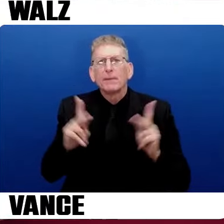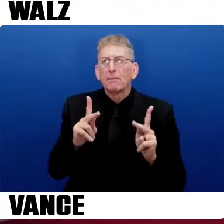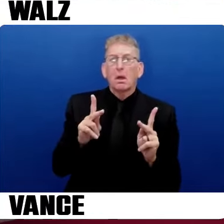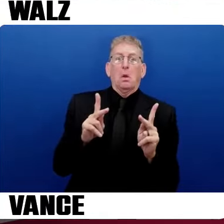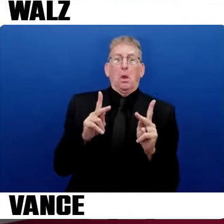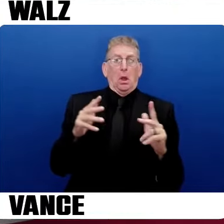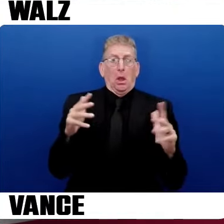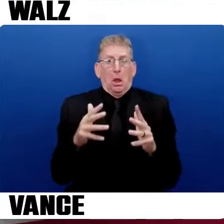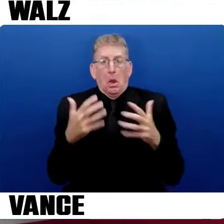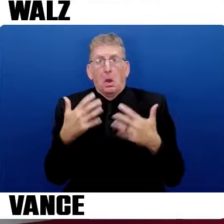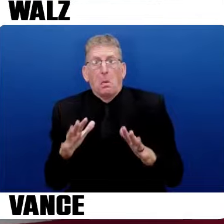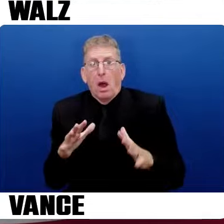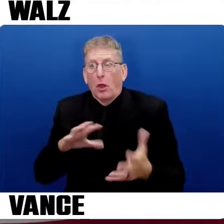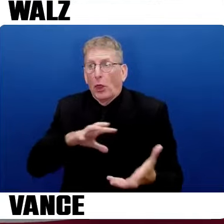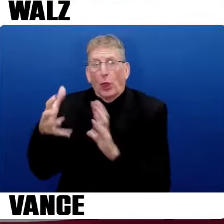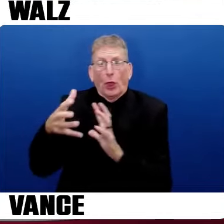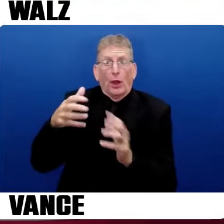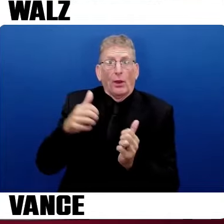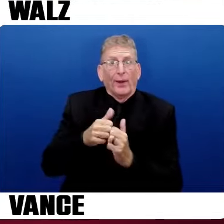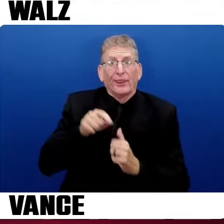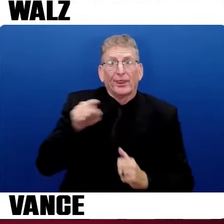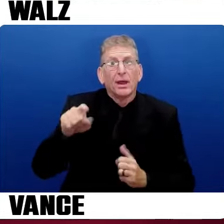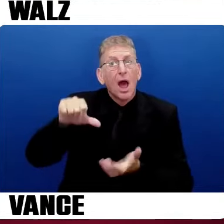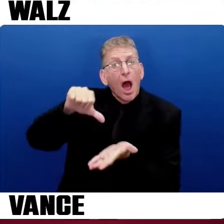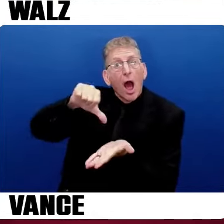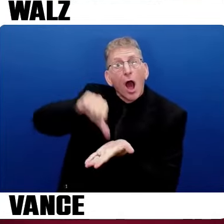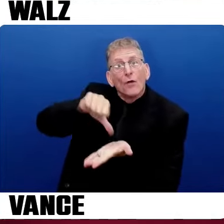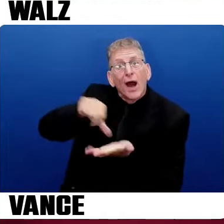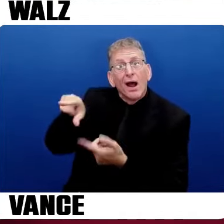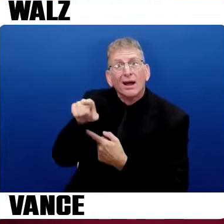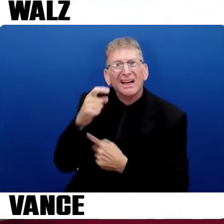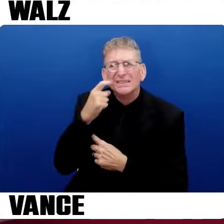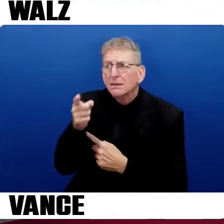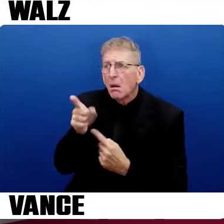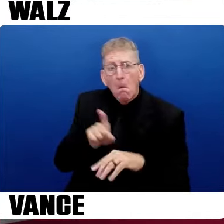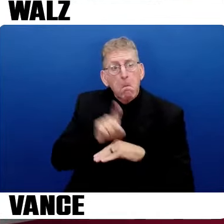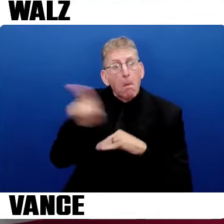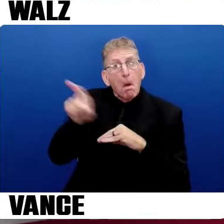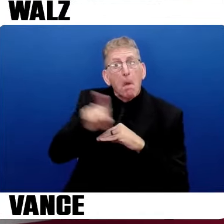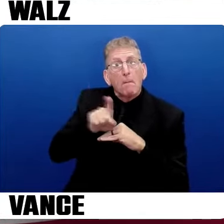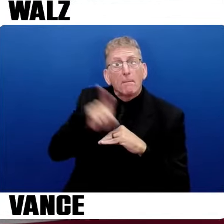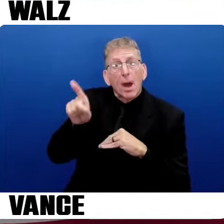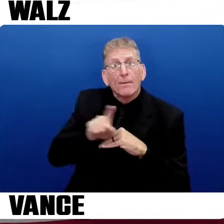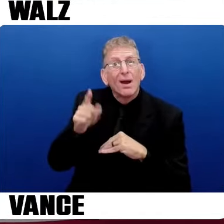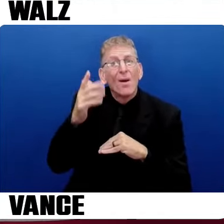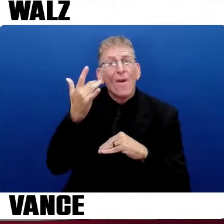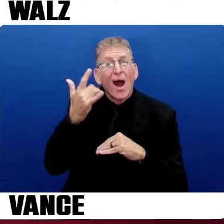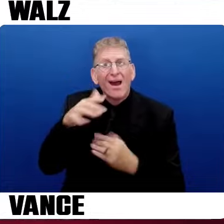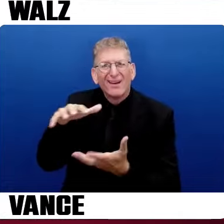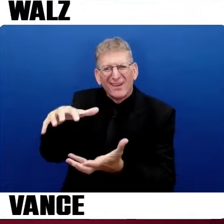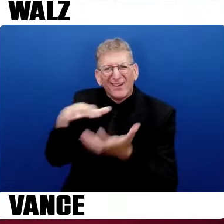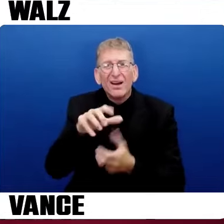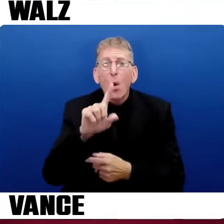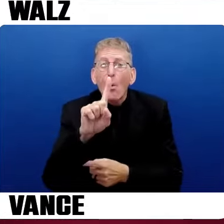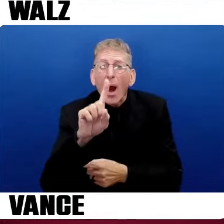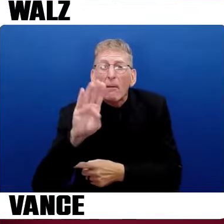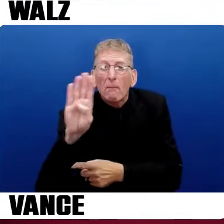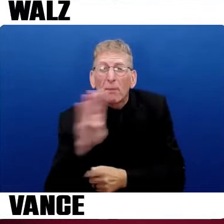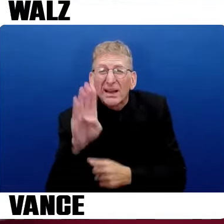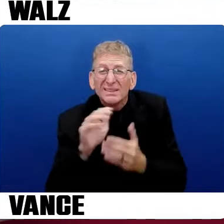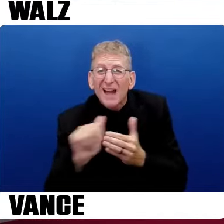billion in unfrozen assets thanks to the Kamala Harris administration. What do they use that money for? They use it to buy weapons that they're now